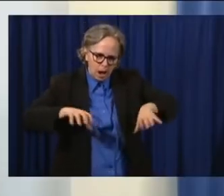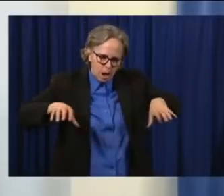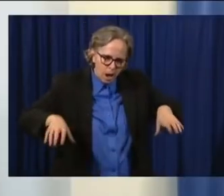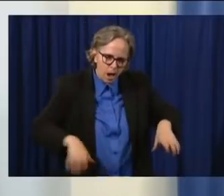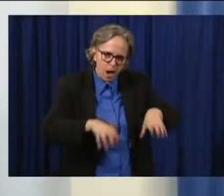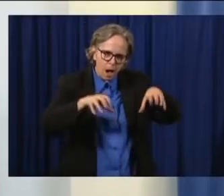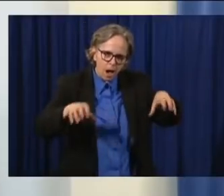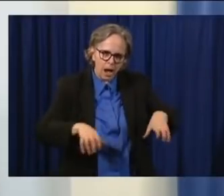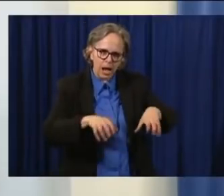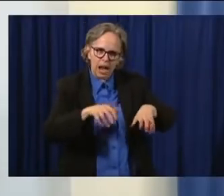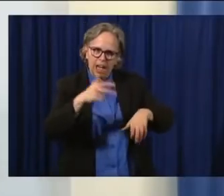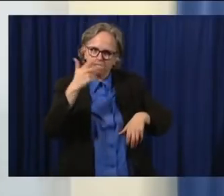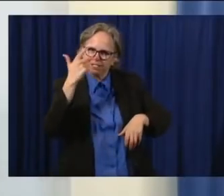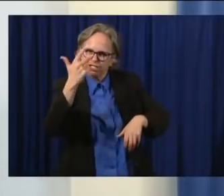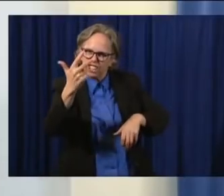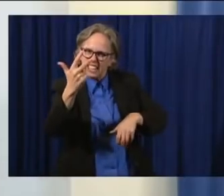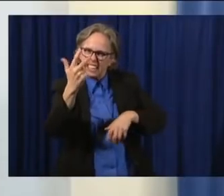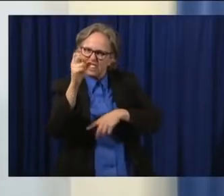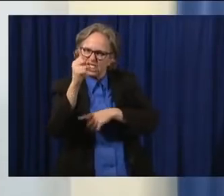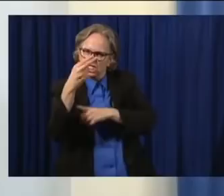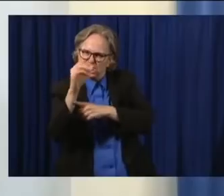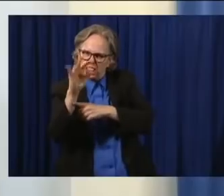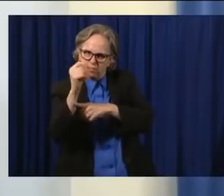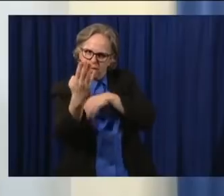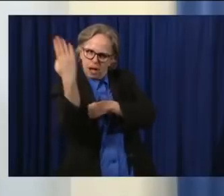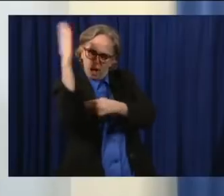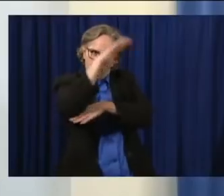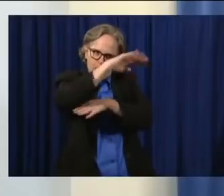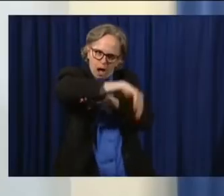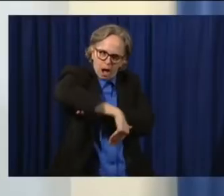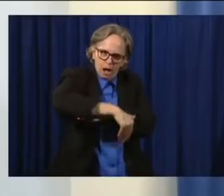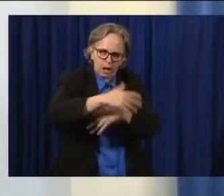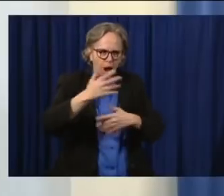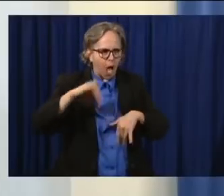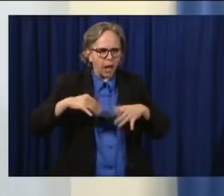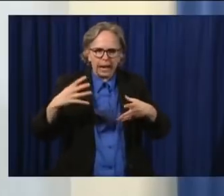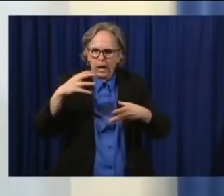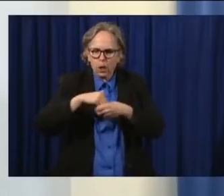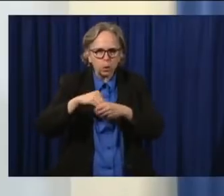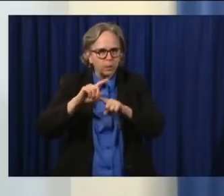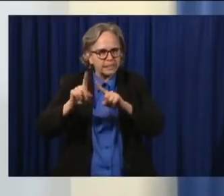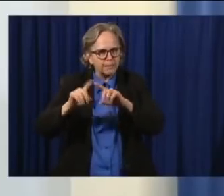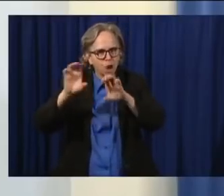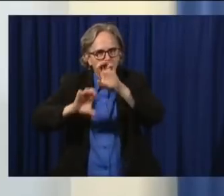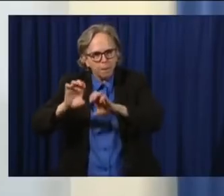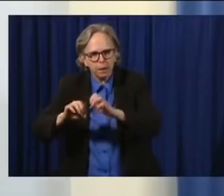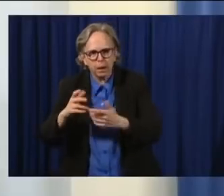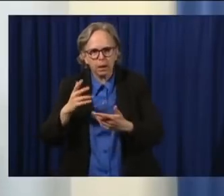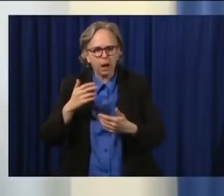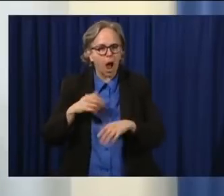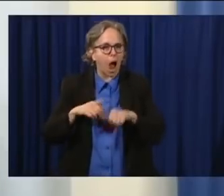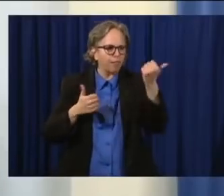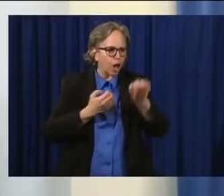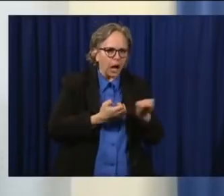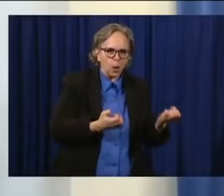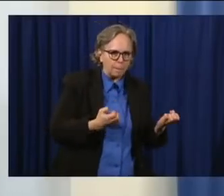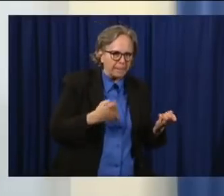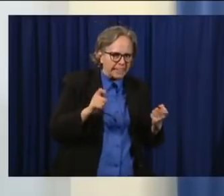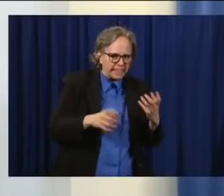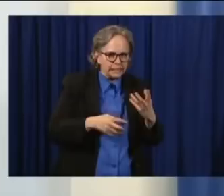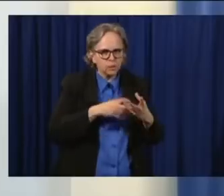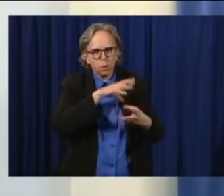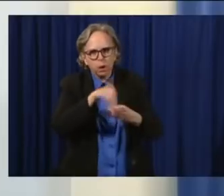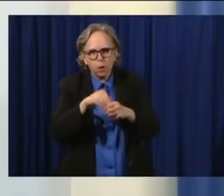of equipment and reagents that are part of it, because there are different chemicals that you lose along the way. The fact that there are people who